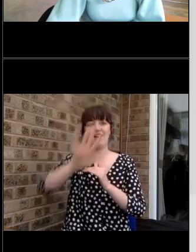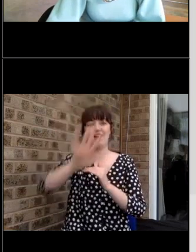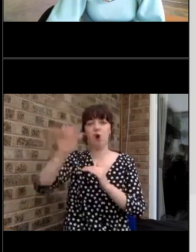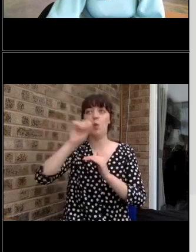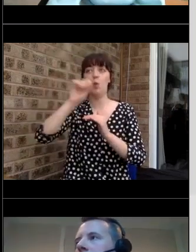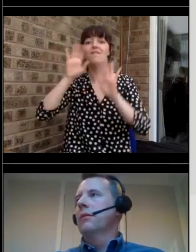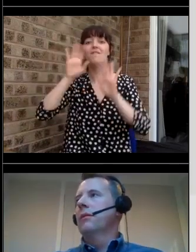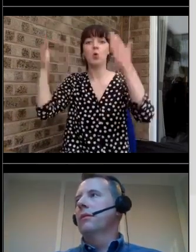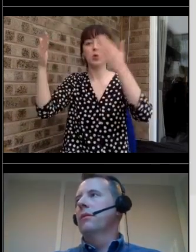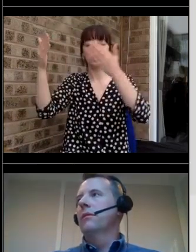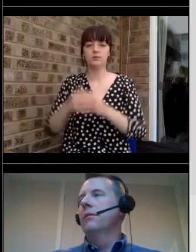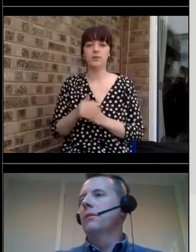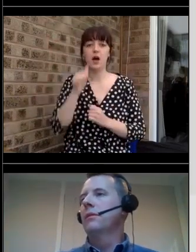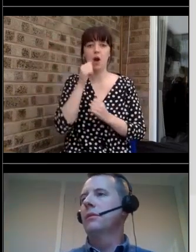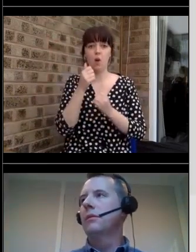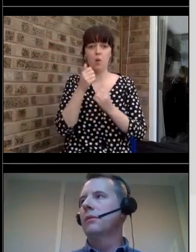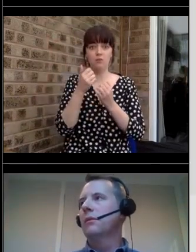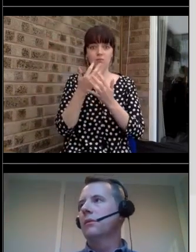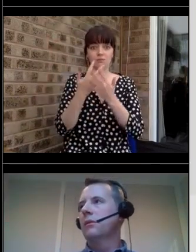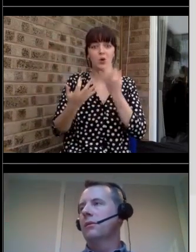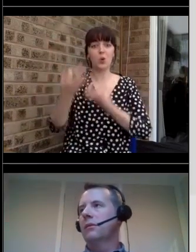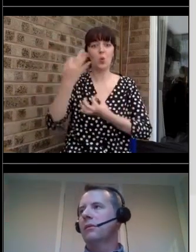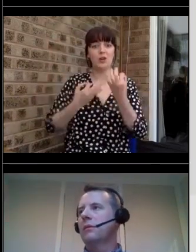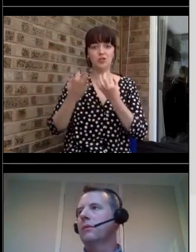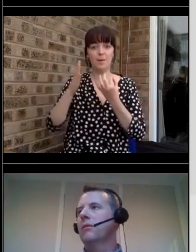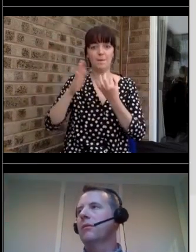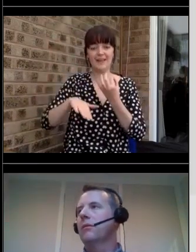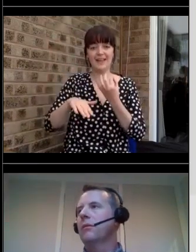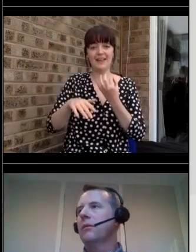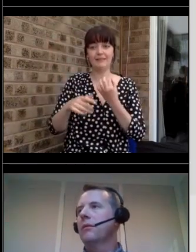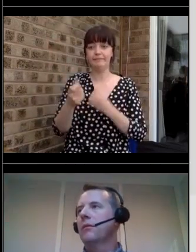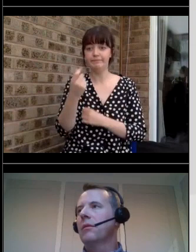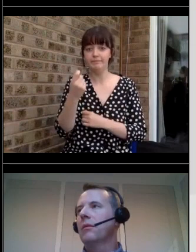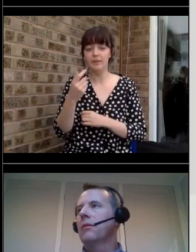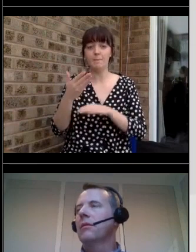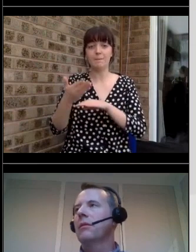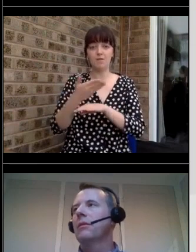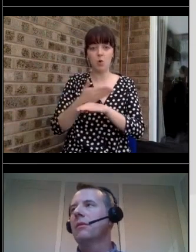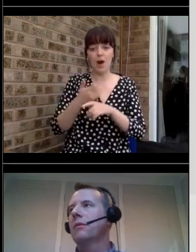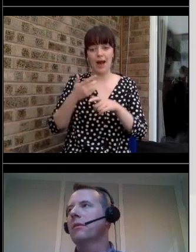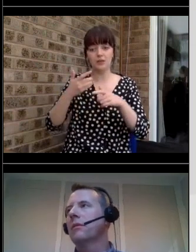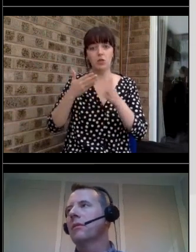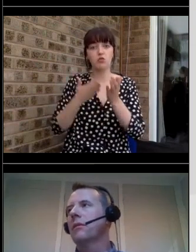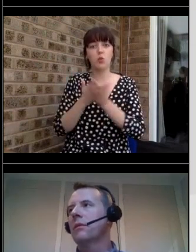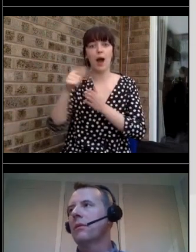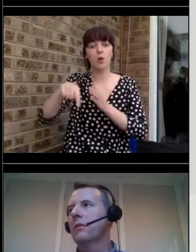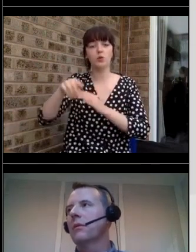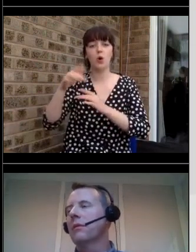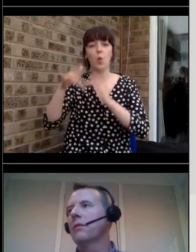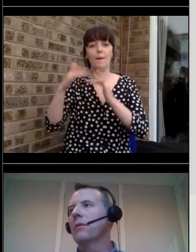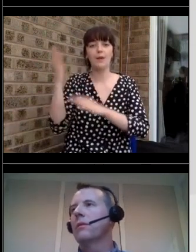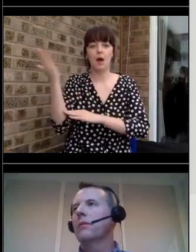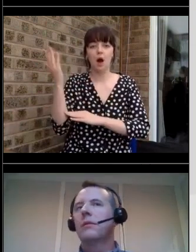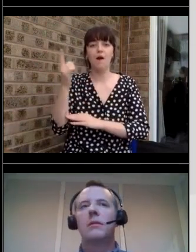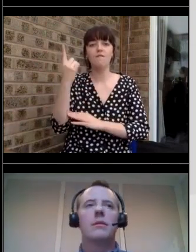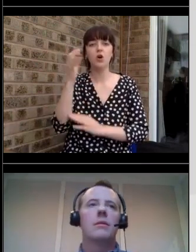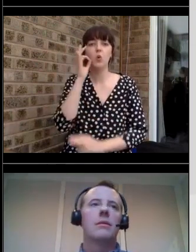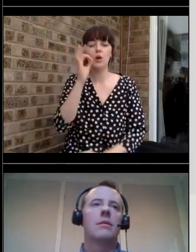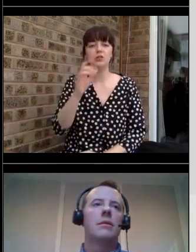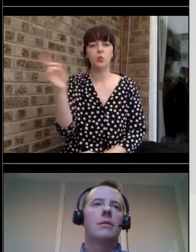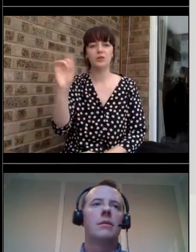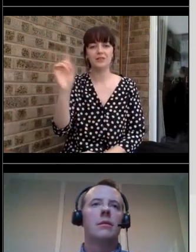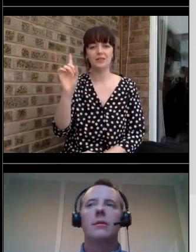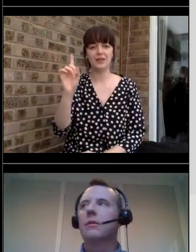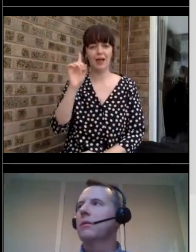questions have come through both before and during the webinar. And I think the first question we've got this evening, and I think,